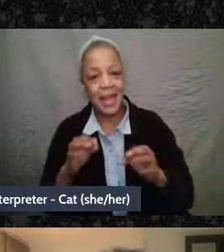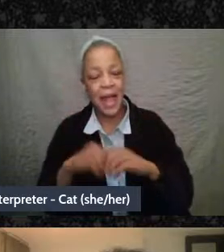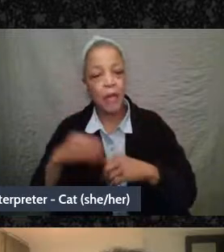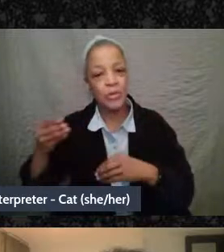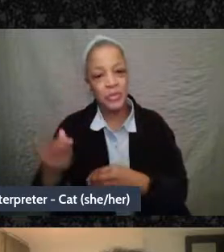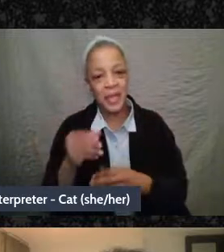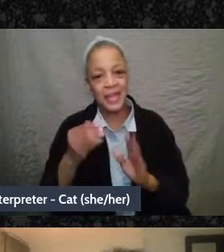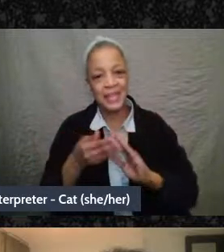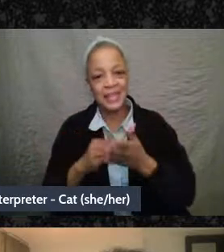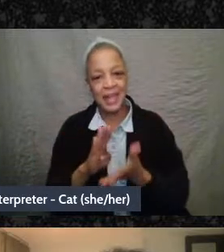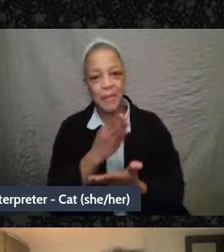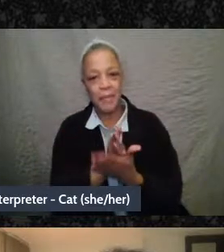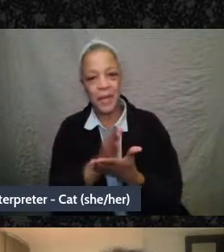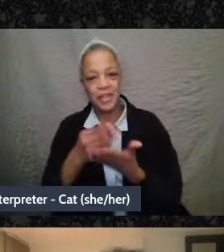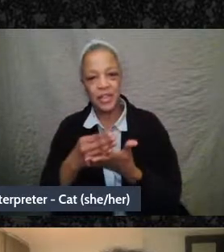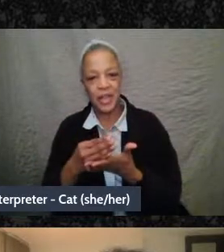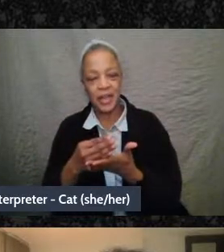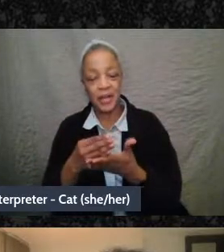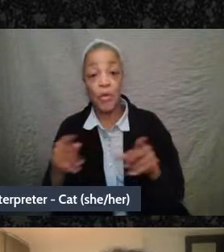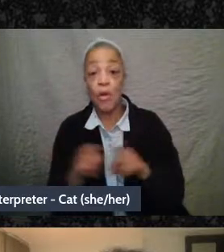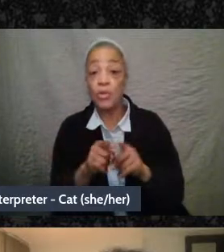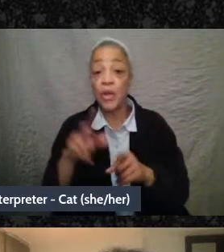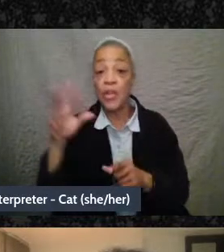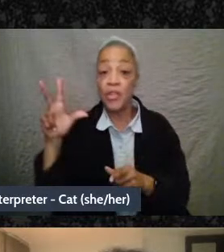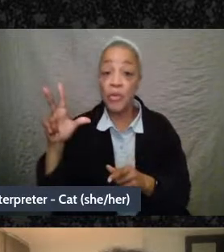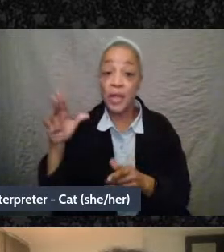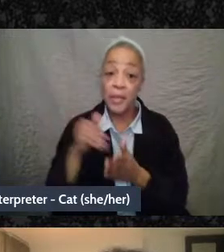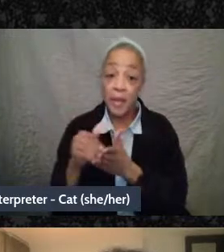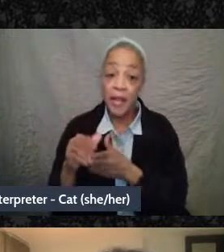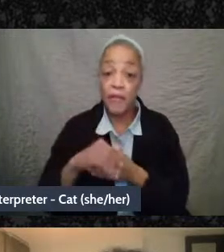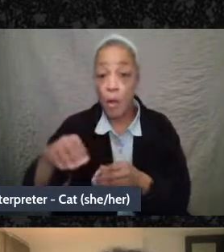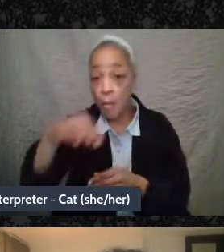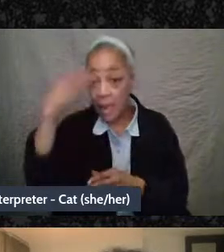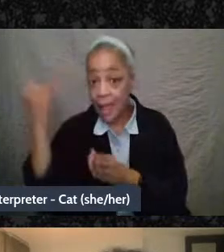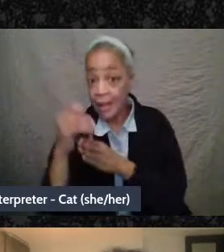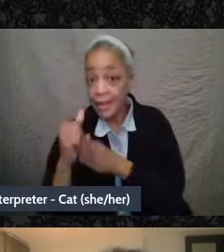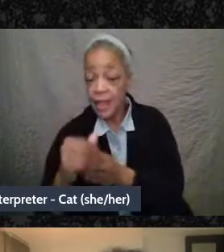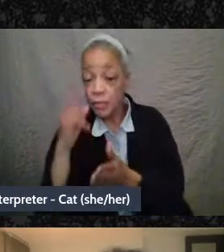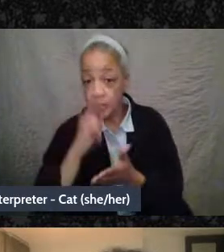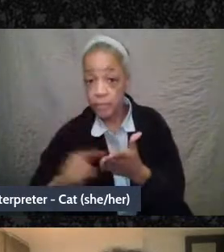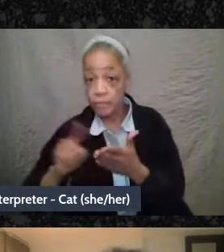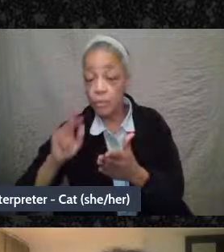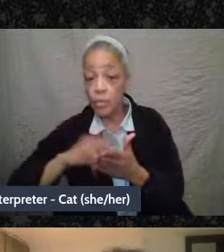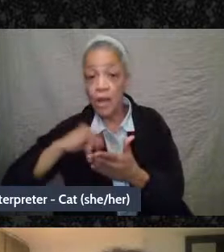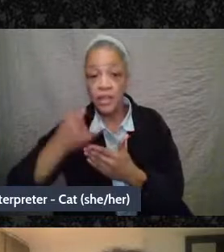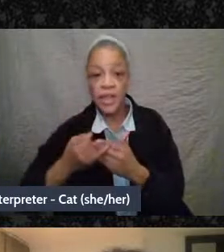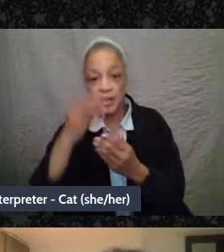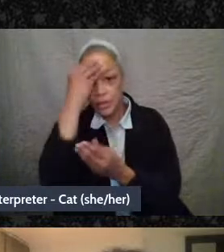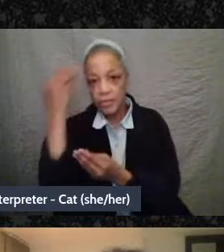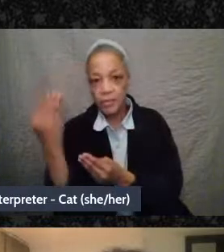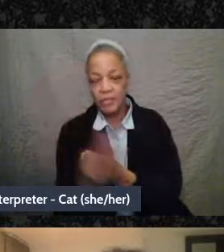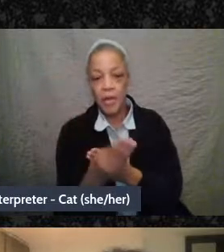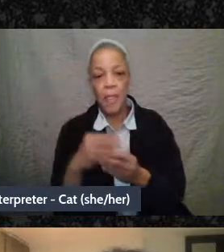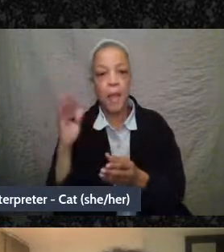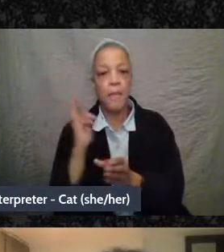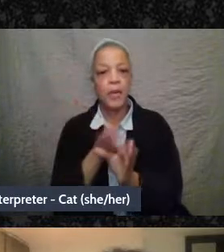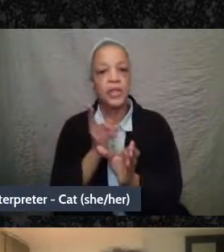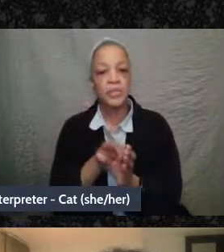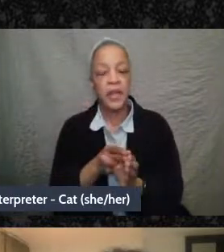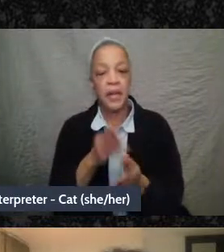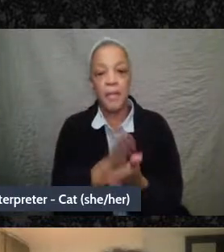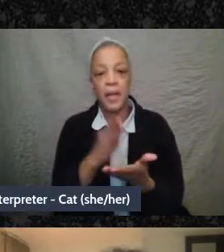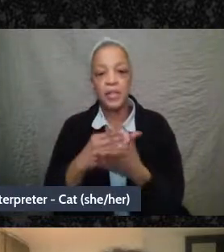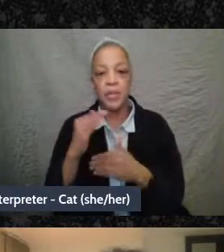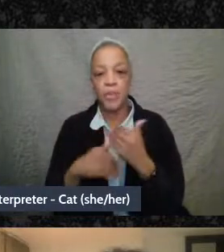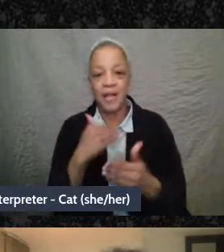budget. We also got $3 million for a Black-led research process to inform the participatory budgeting process.